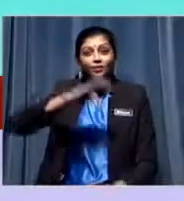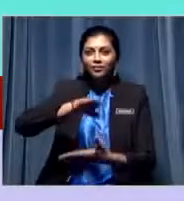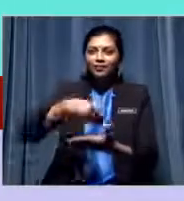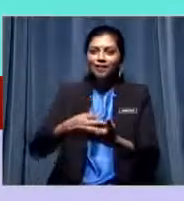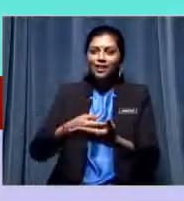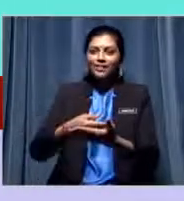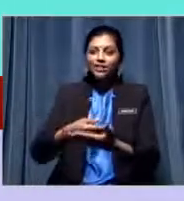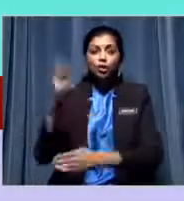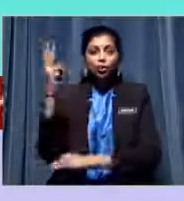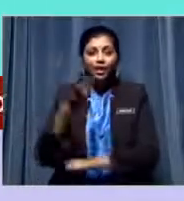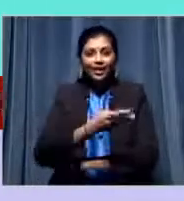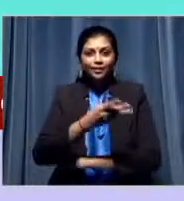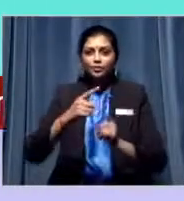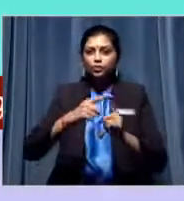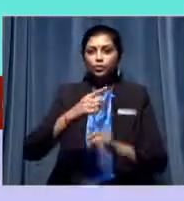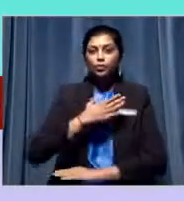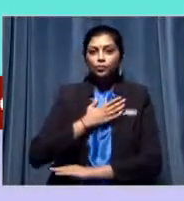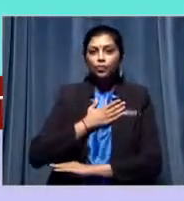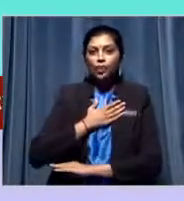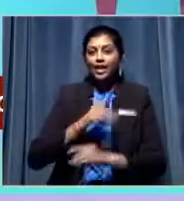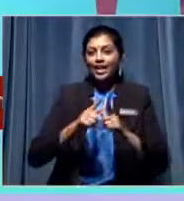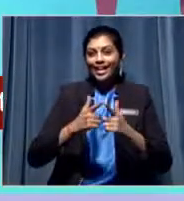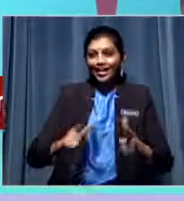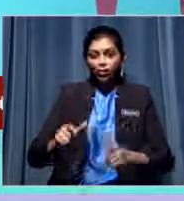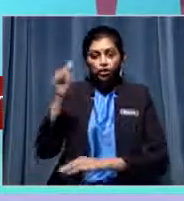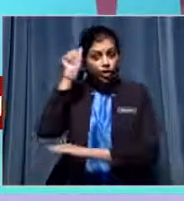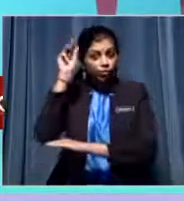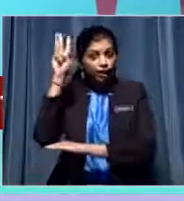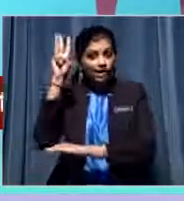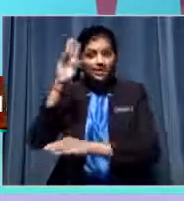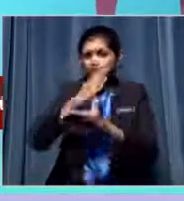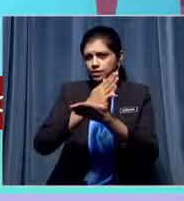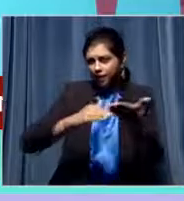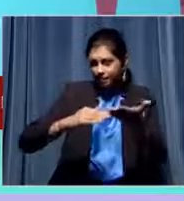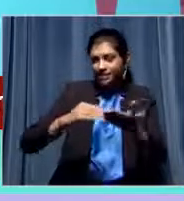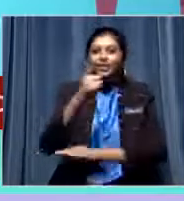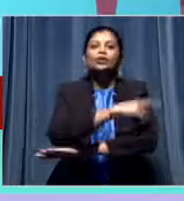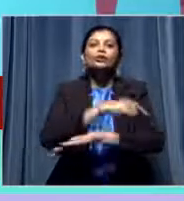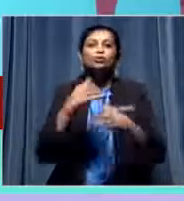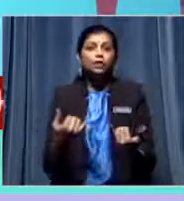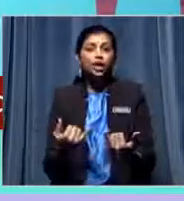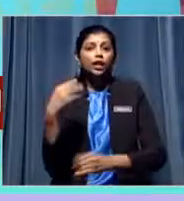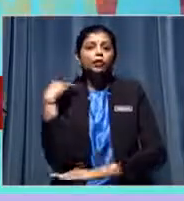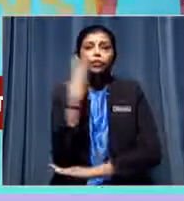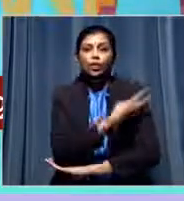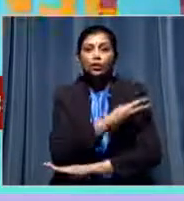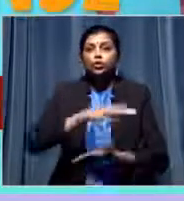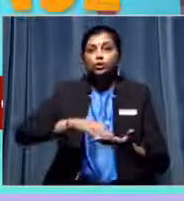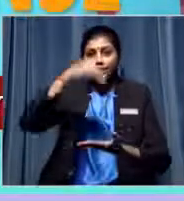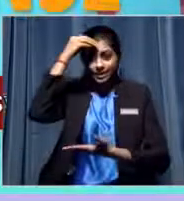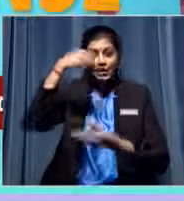everyone, welcome to my language awareness segment. Today, we are going to learn about future